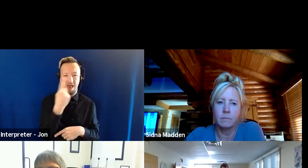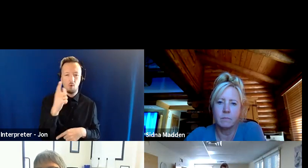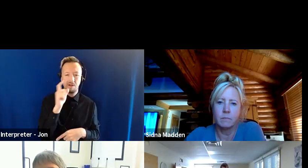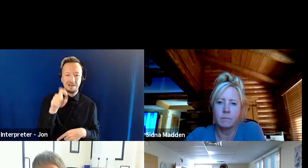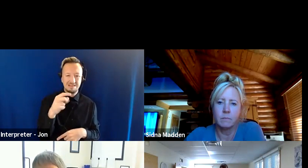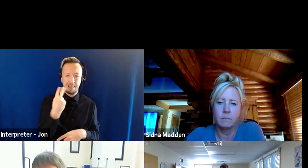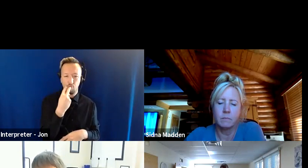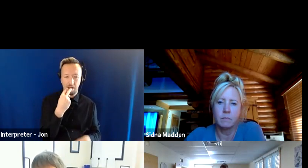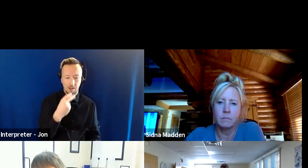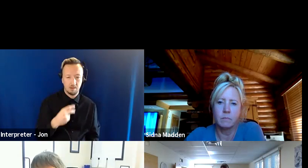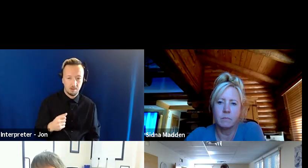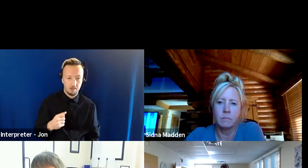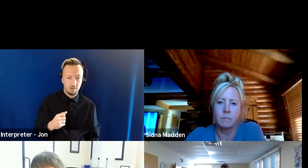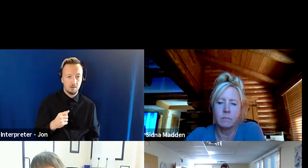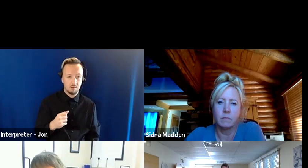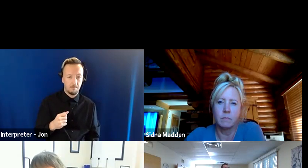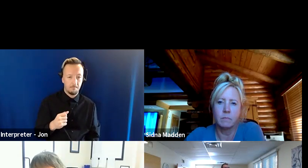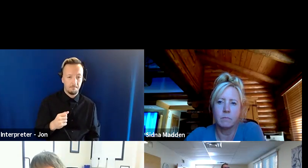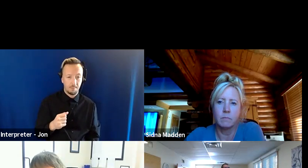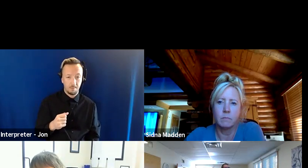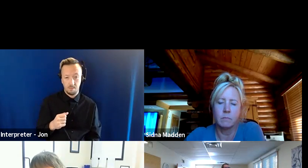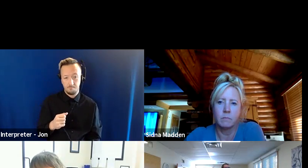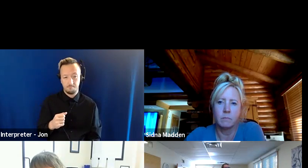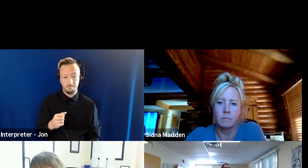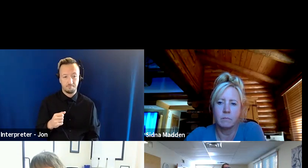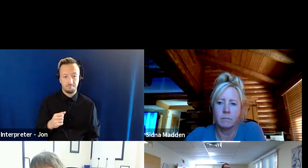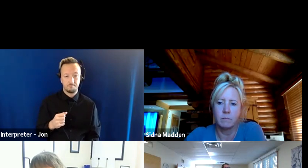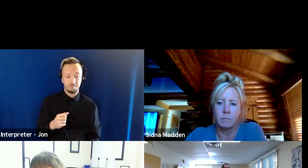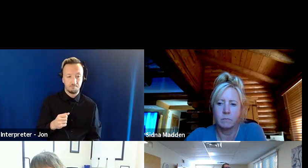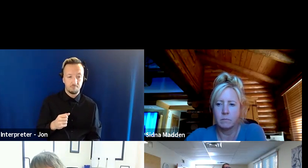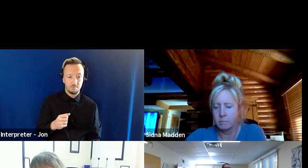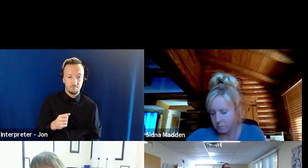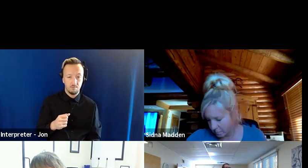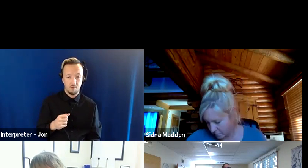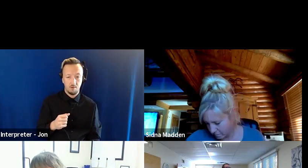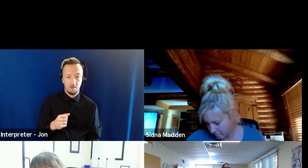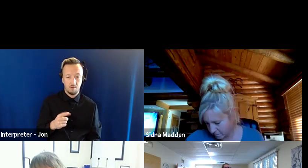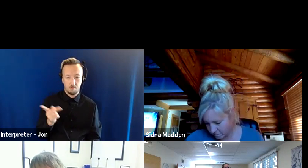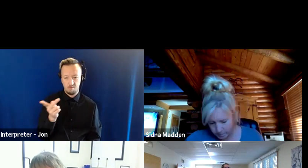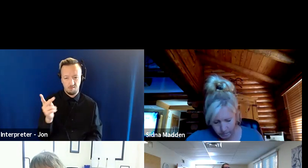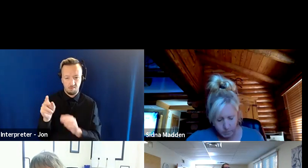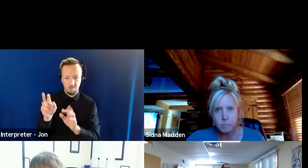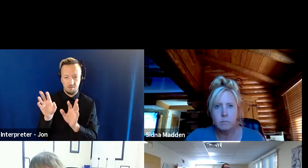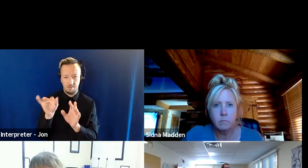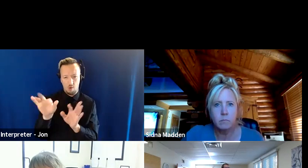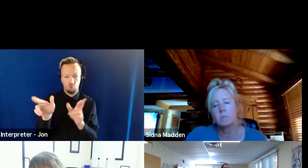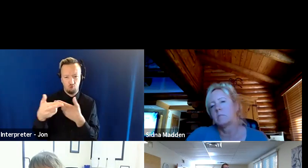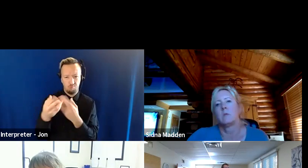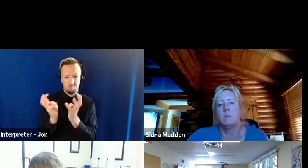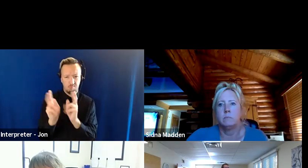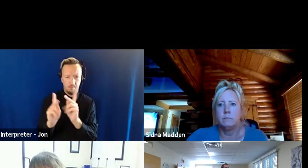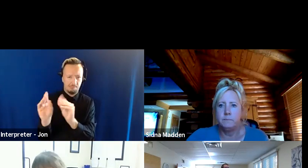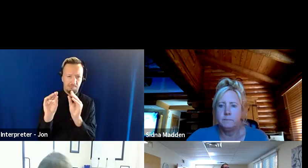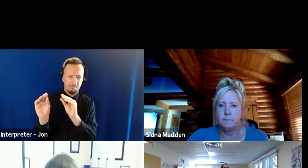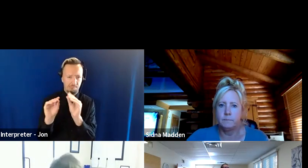And you don't have everybody in that one. And it was all set. That's the pre-setting we had. But So unless the they're not- tables